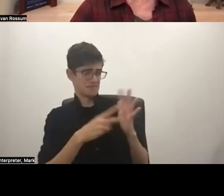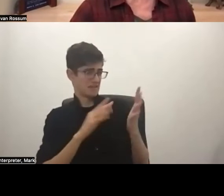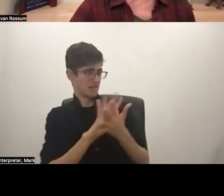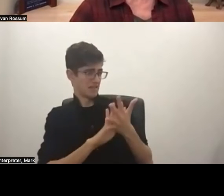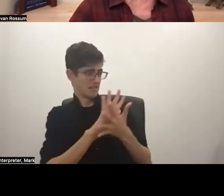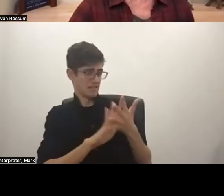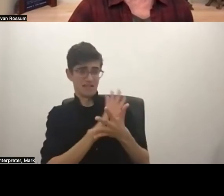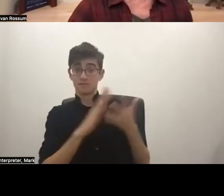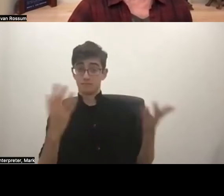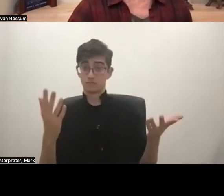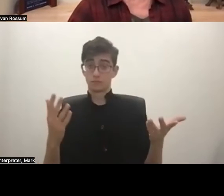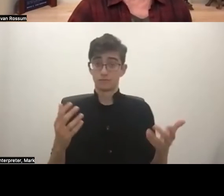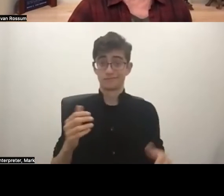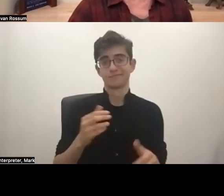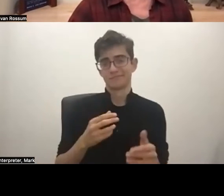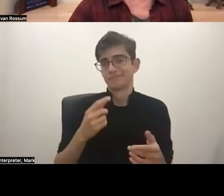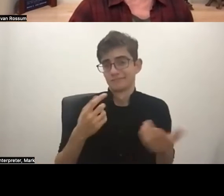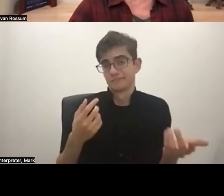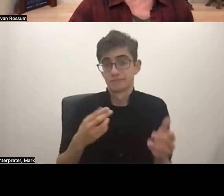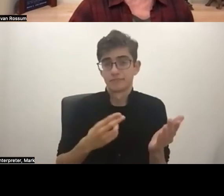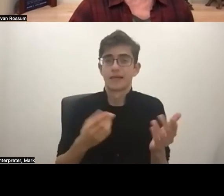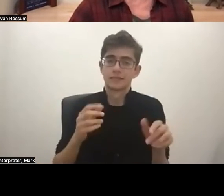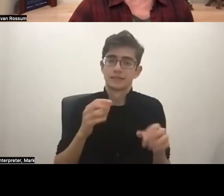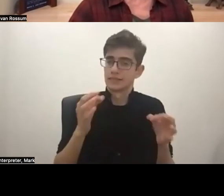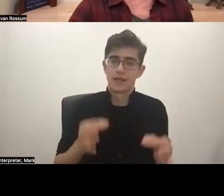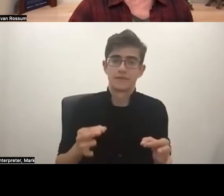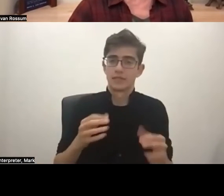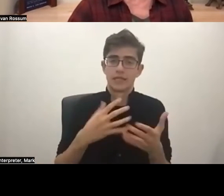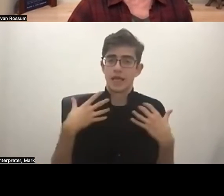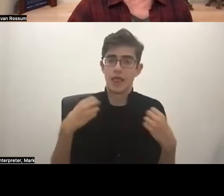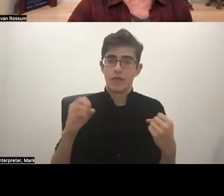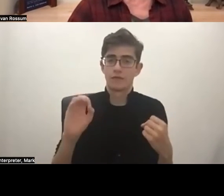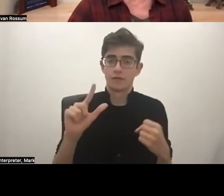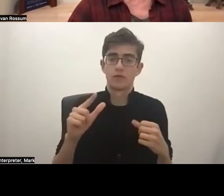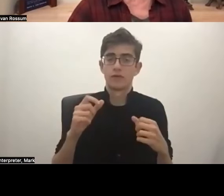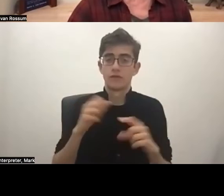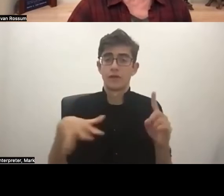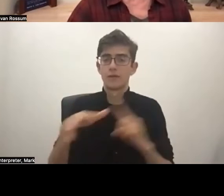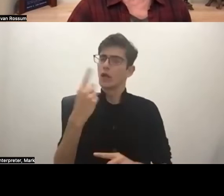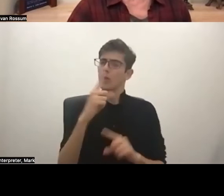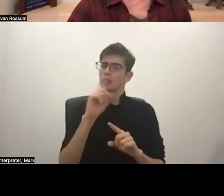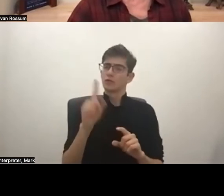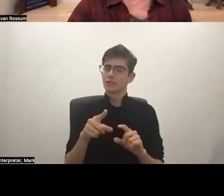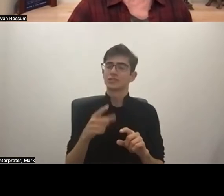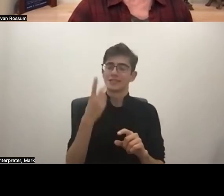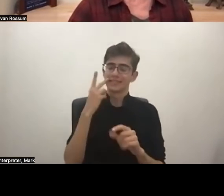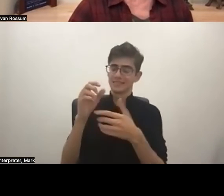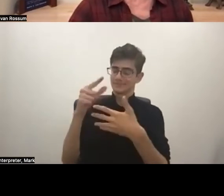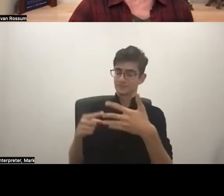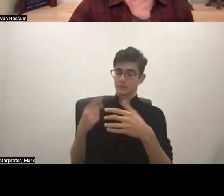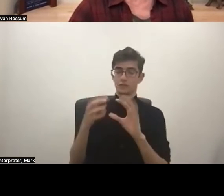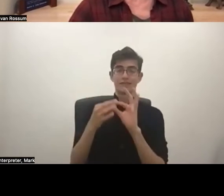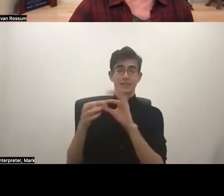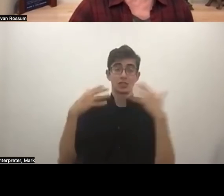true for a healthful environment. And I saw there's a question about noise, and it seems to me that noise,